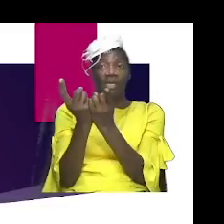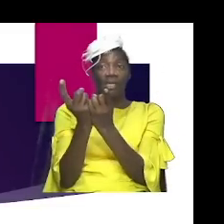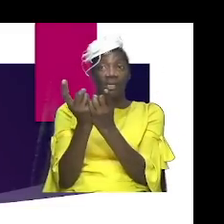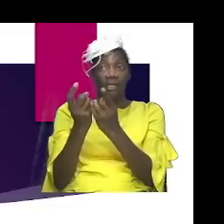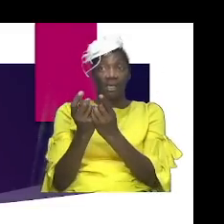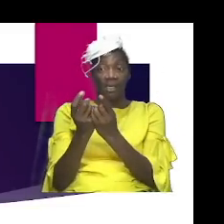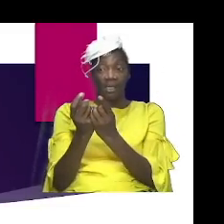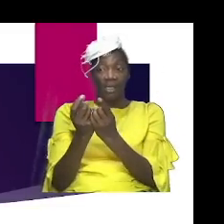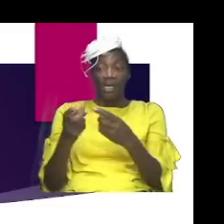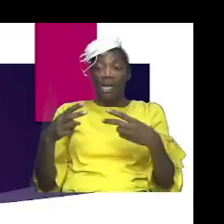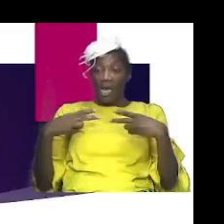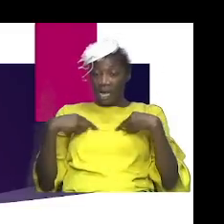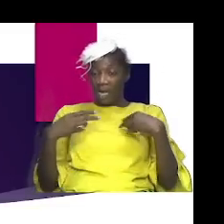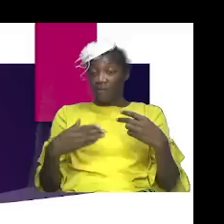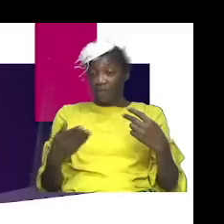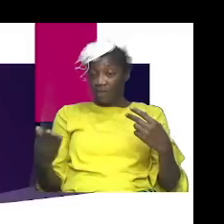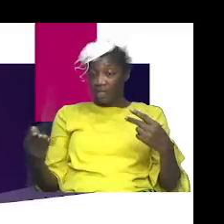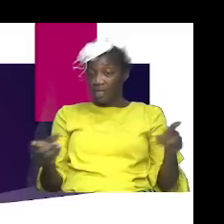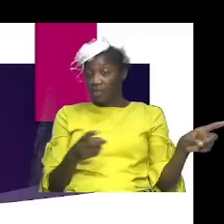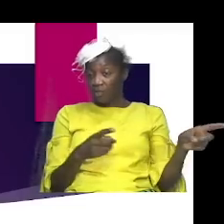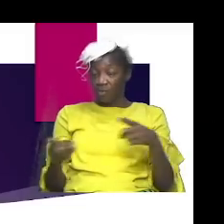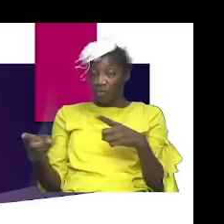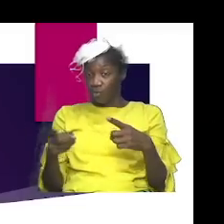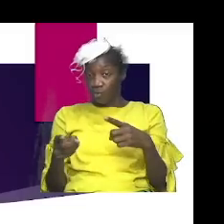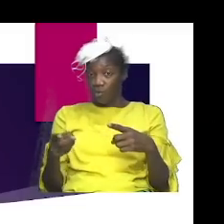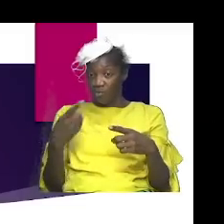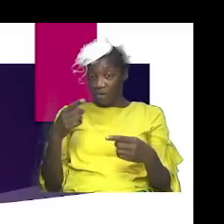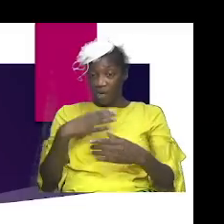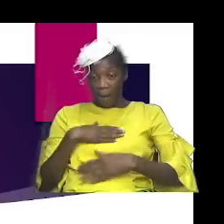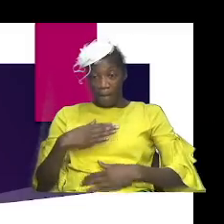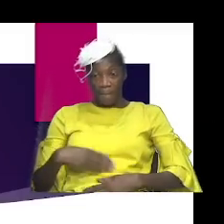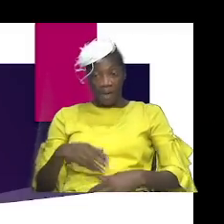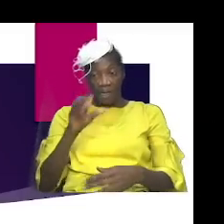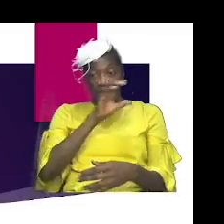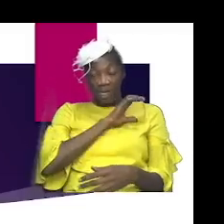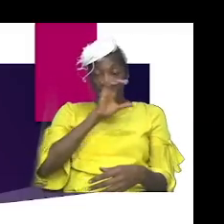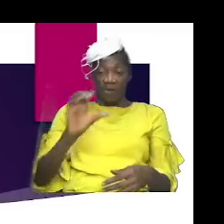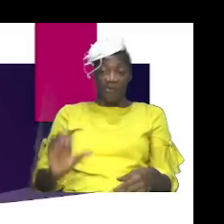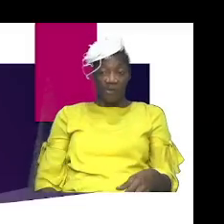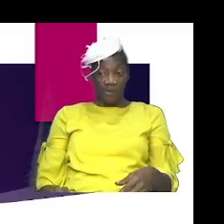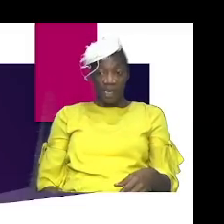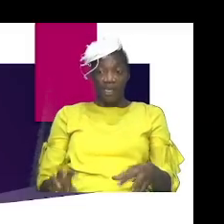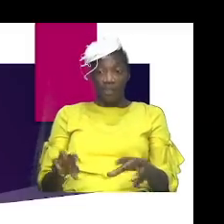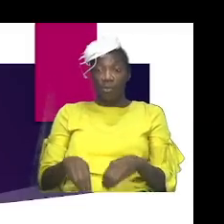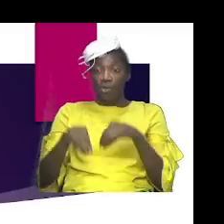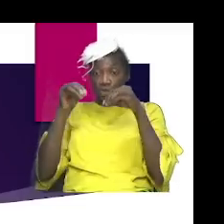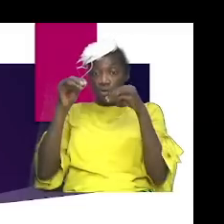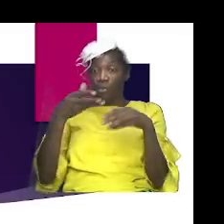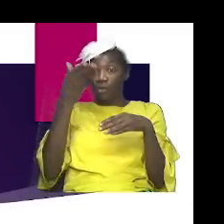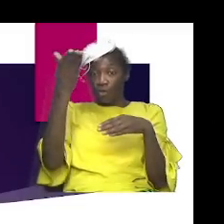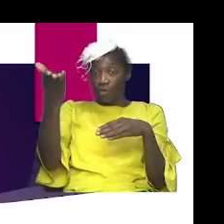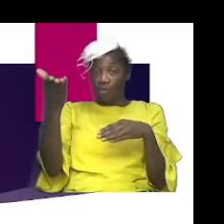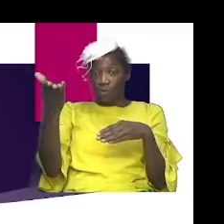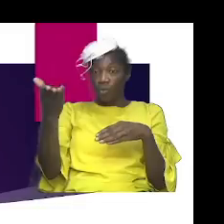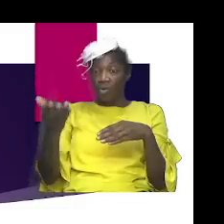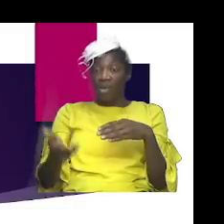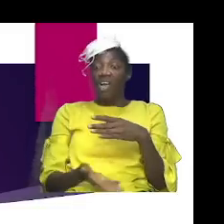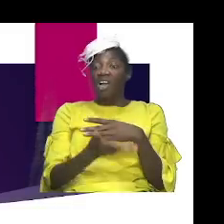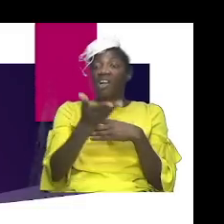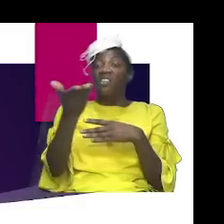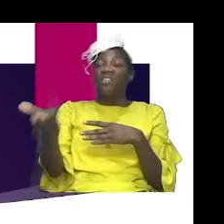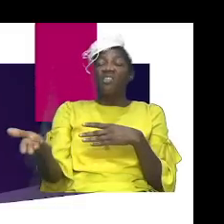and had things to do to benefit the body of Christ, let me submit to you that they will be judged